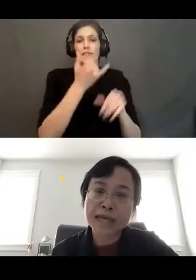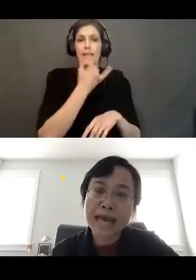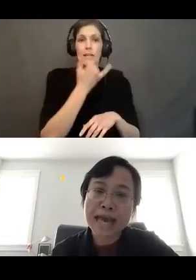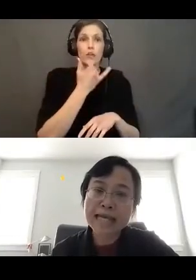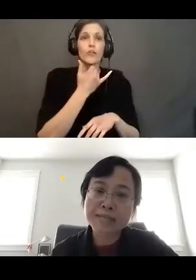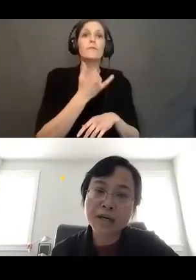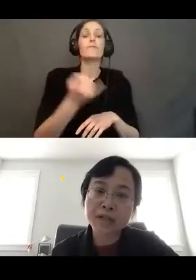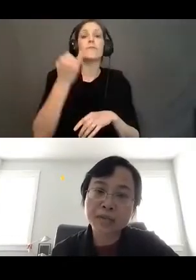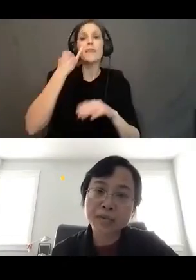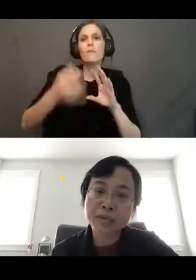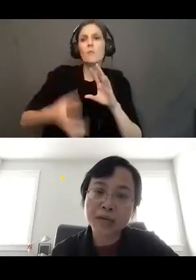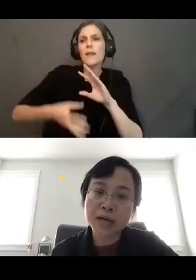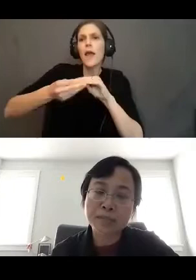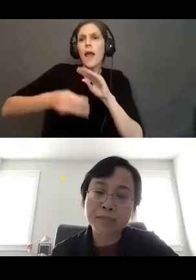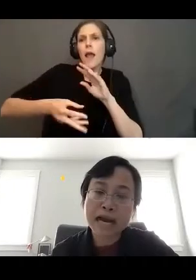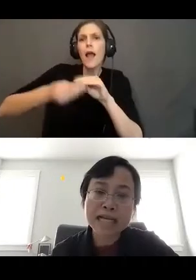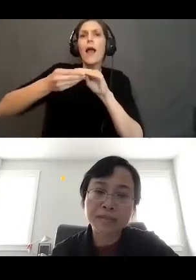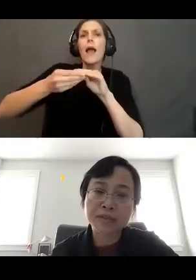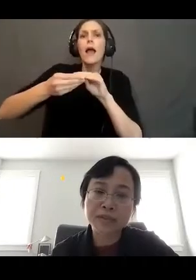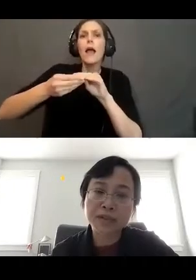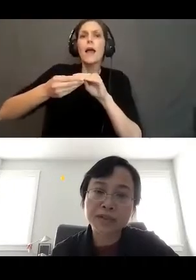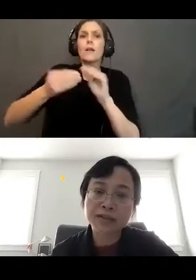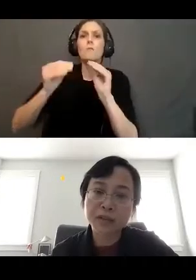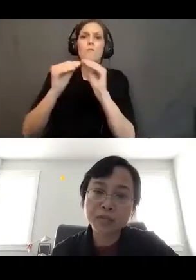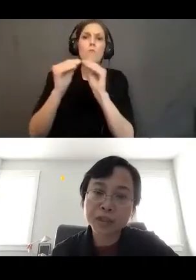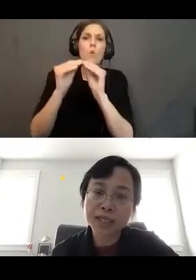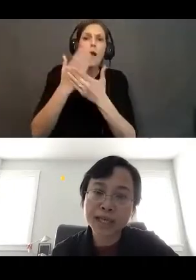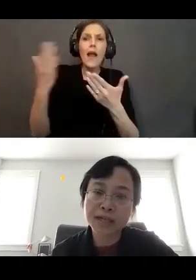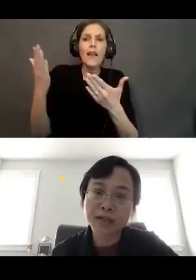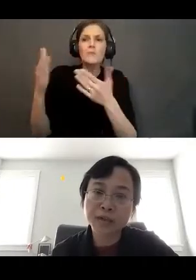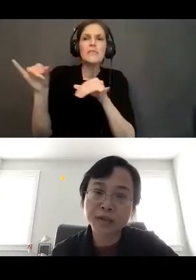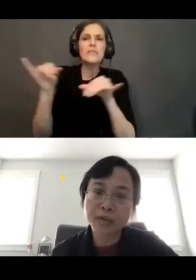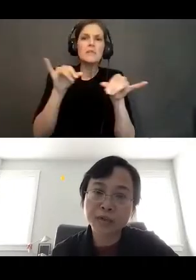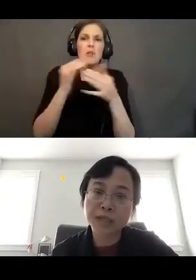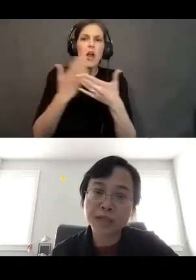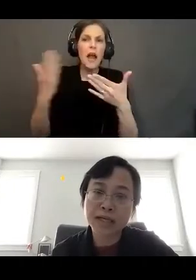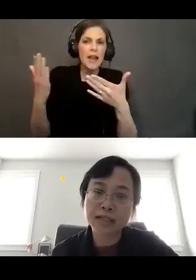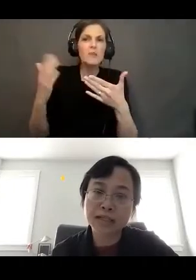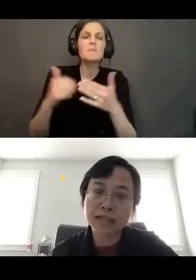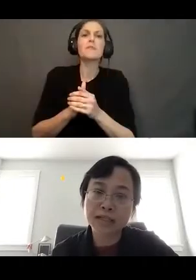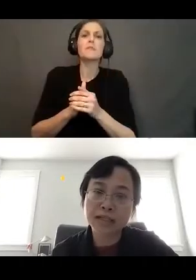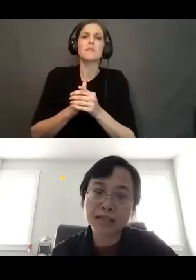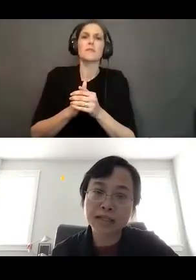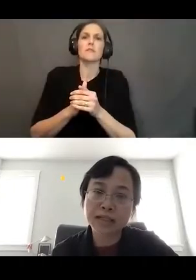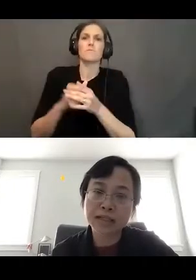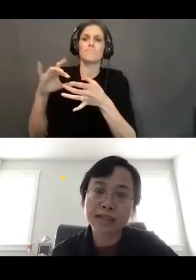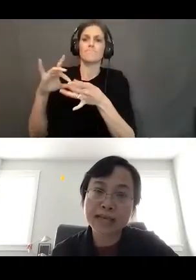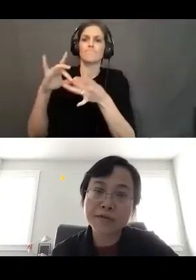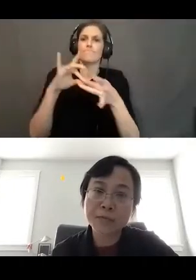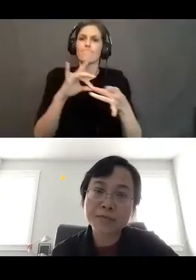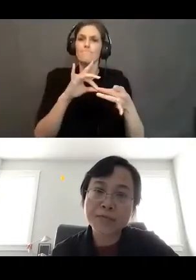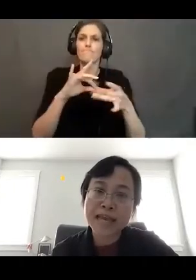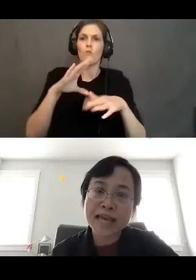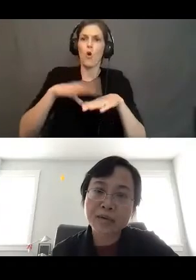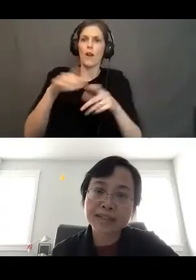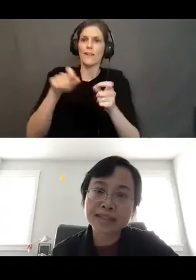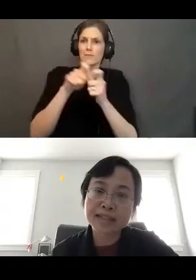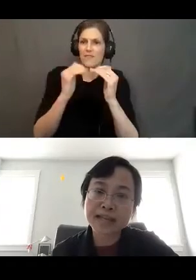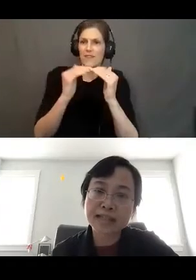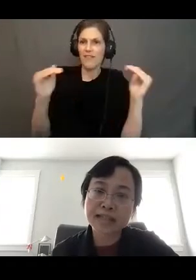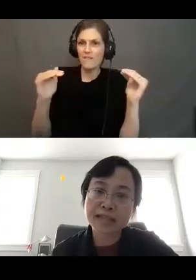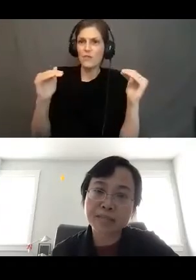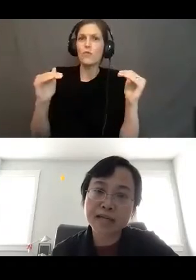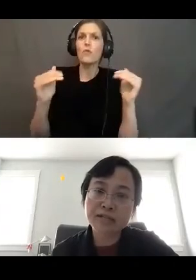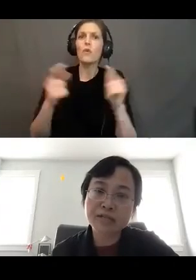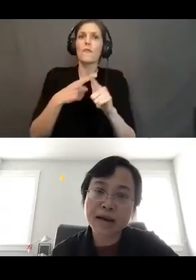we add multiple items that are similar and also correlate to a certain level, and then we see that